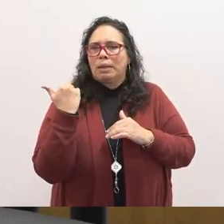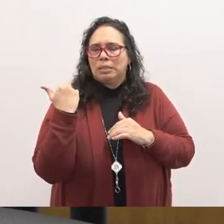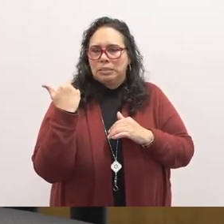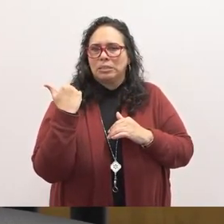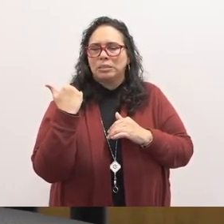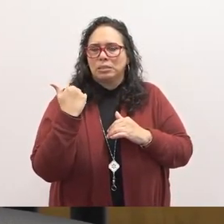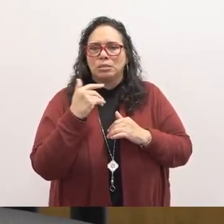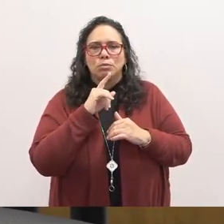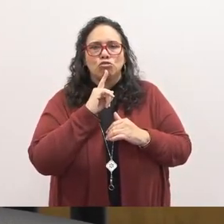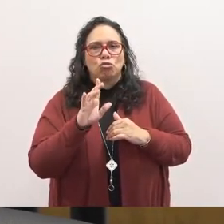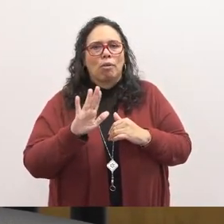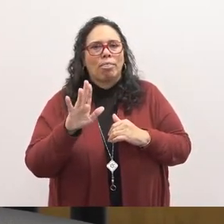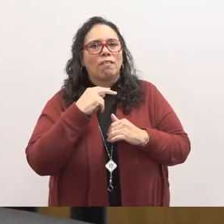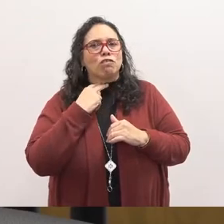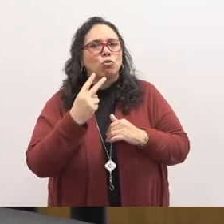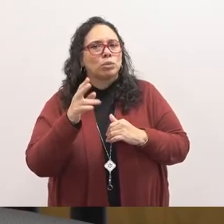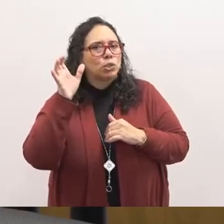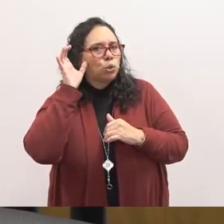voice heard.